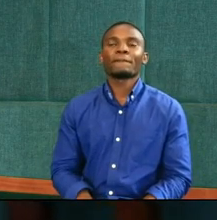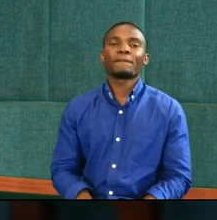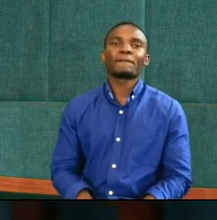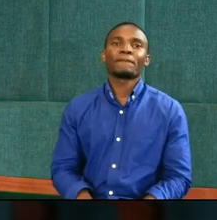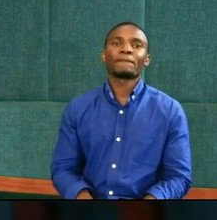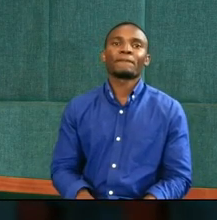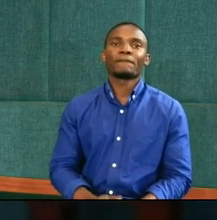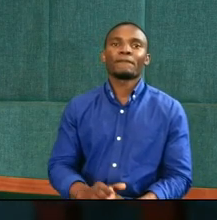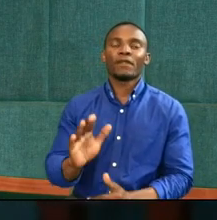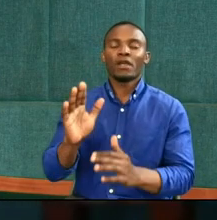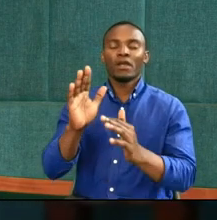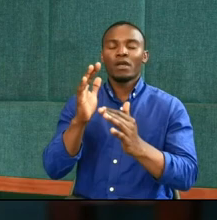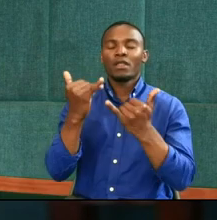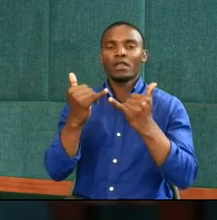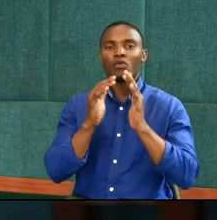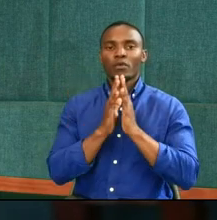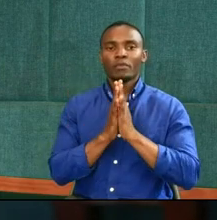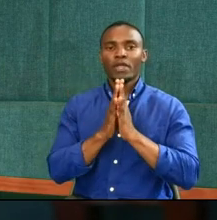Lord,